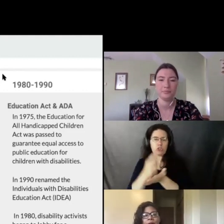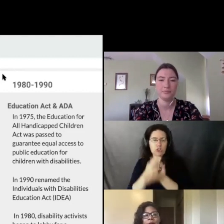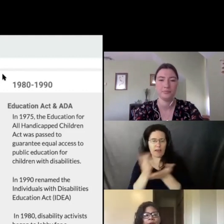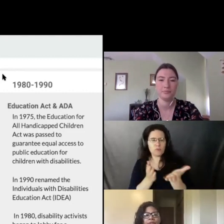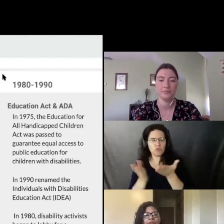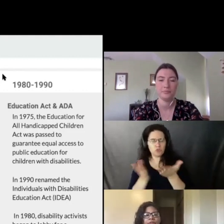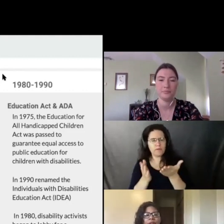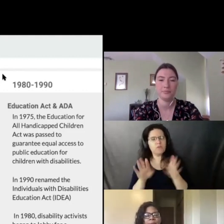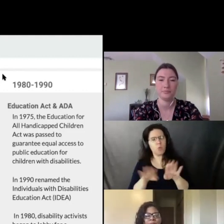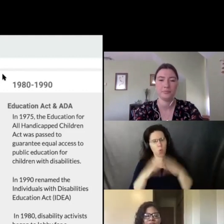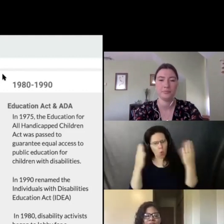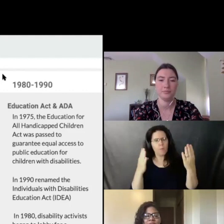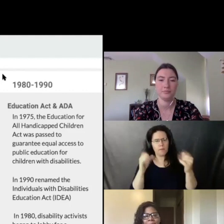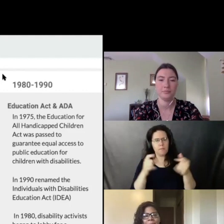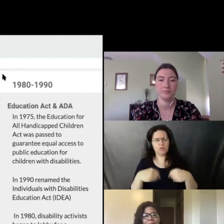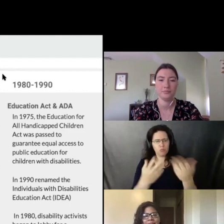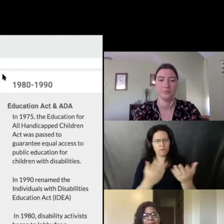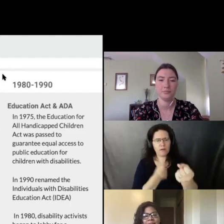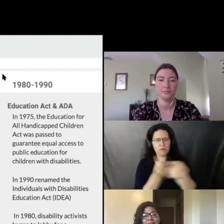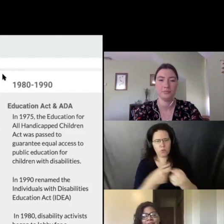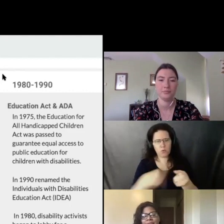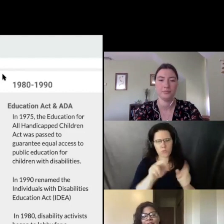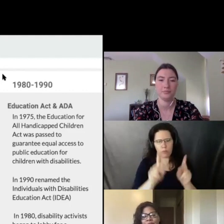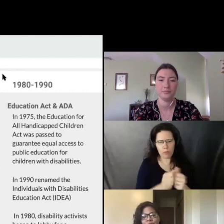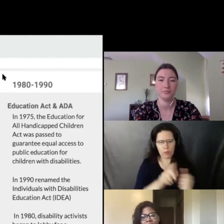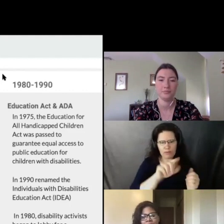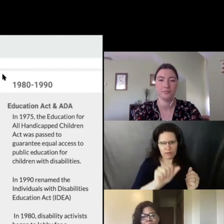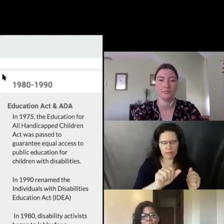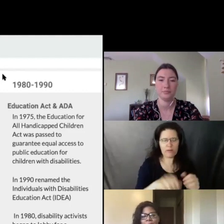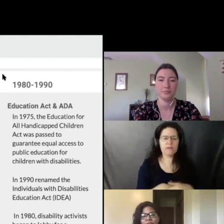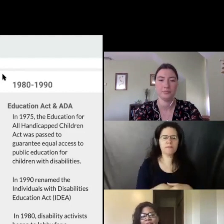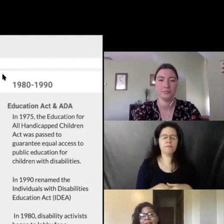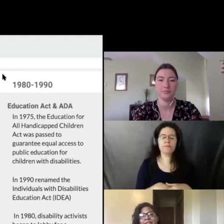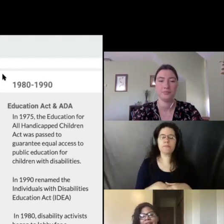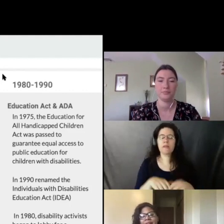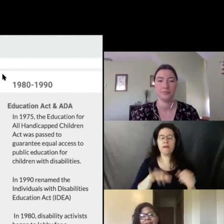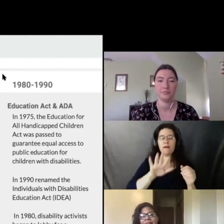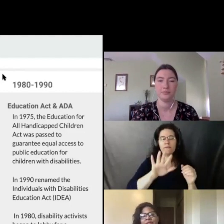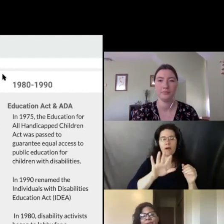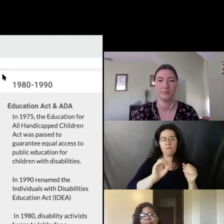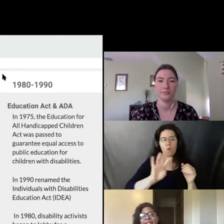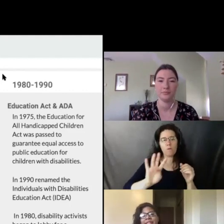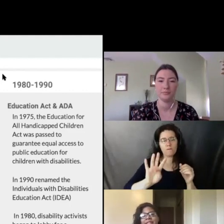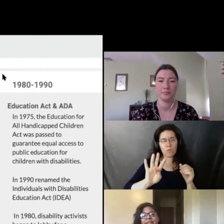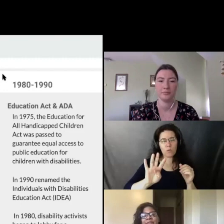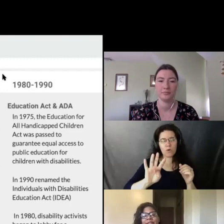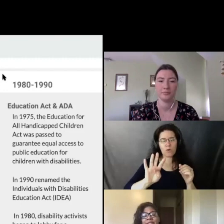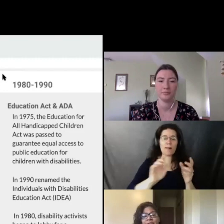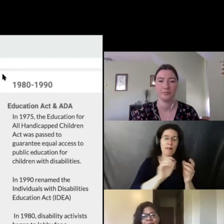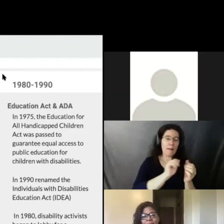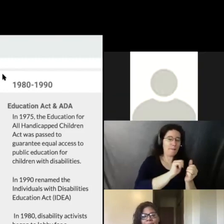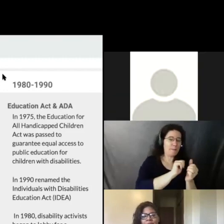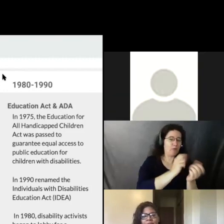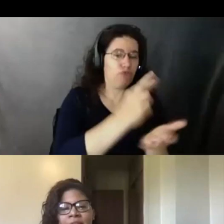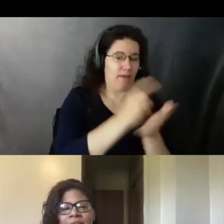504, although the Rehabilitation Act passed in 1973, was not signed until